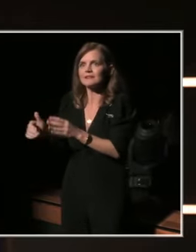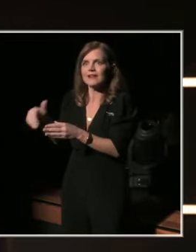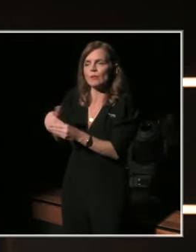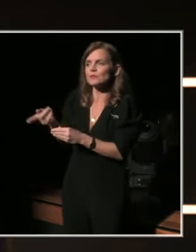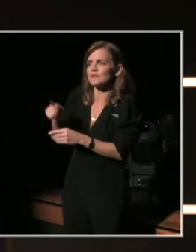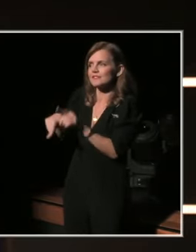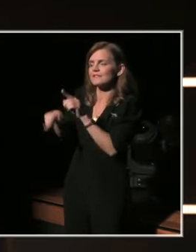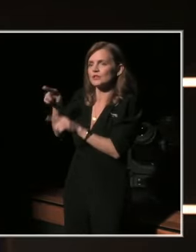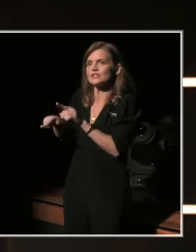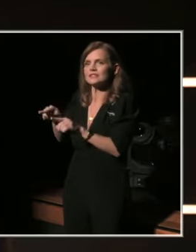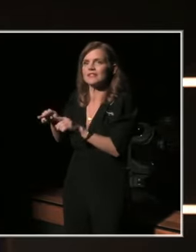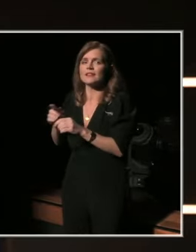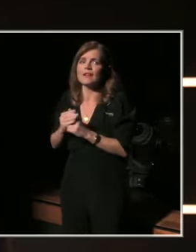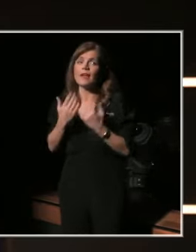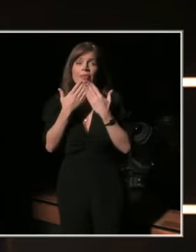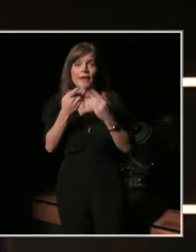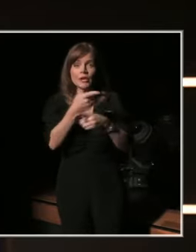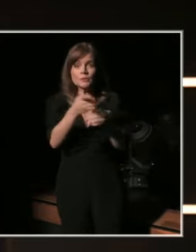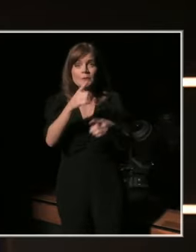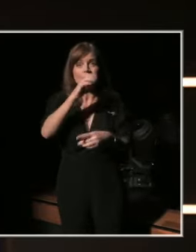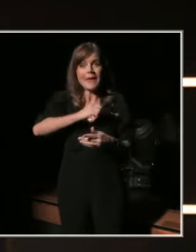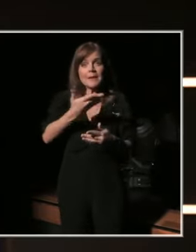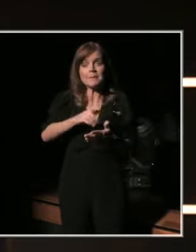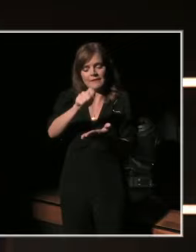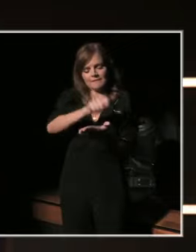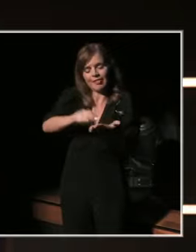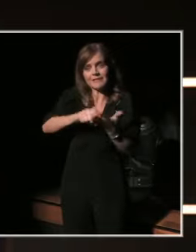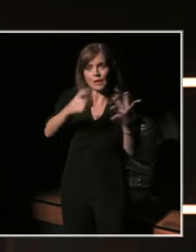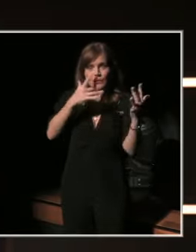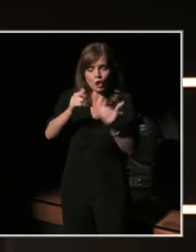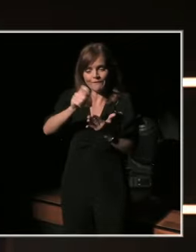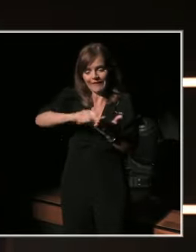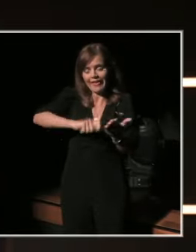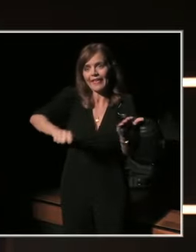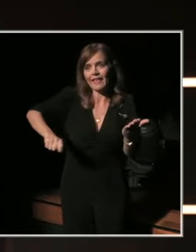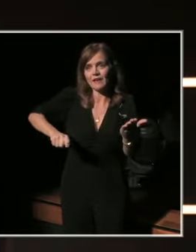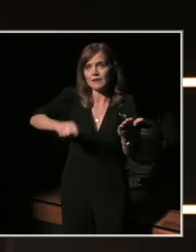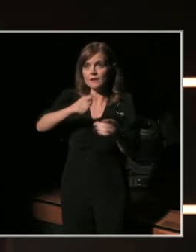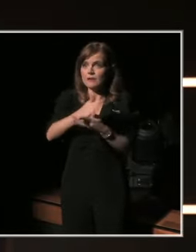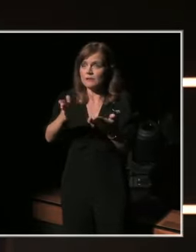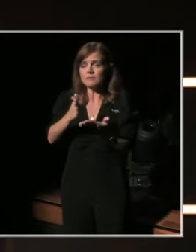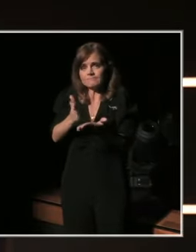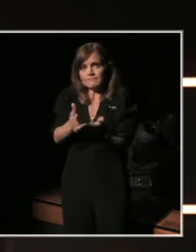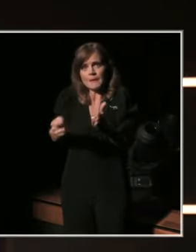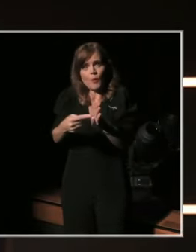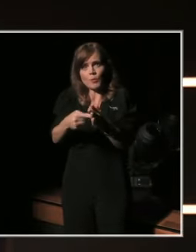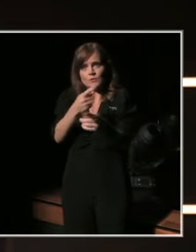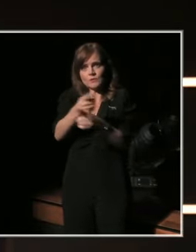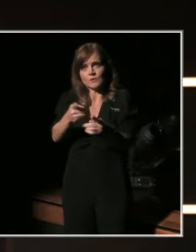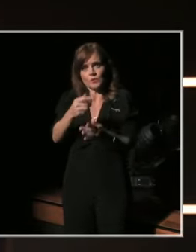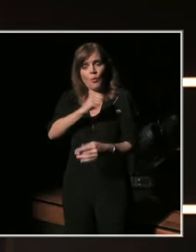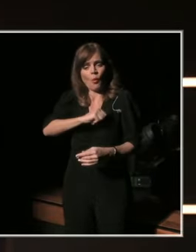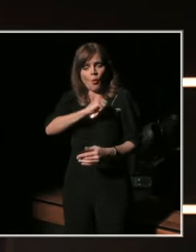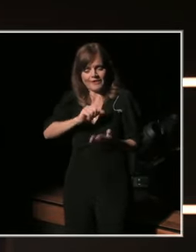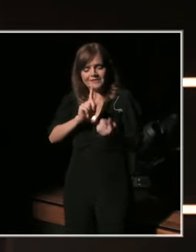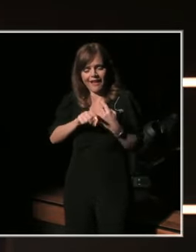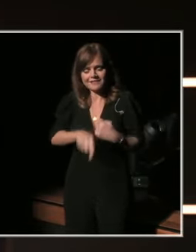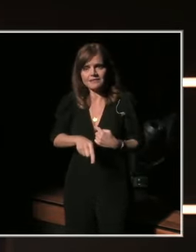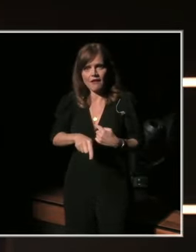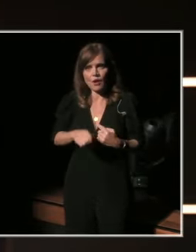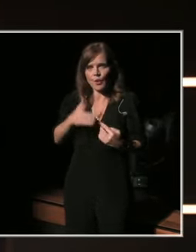Firstly, thank you to all the men who filled out the survey. Without your honesty, we wouldn't have had the benchmark of your career